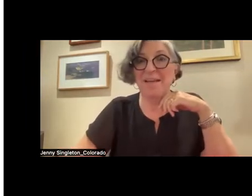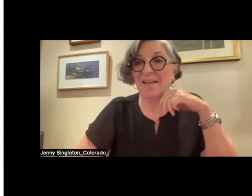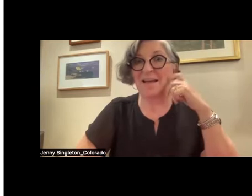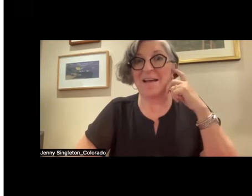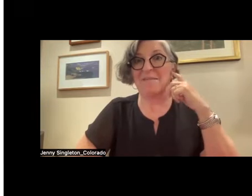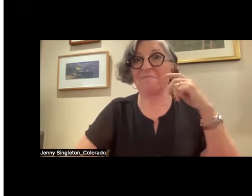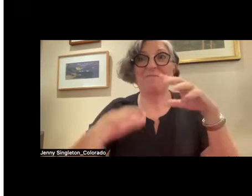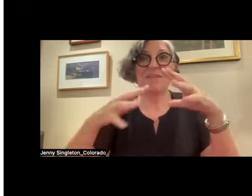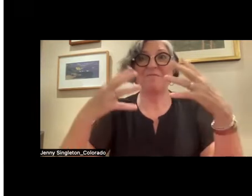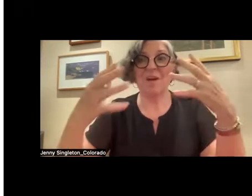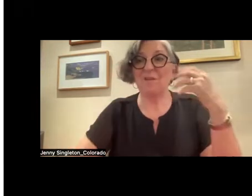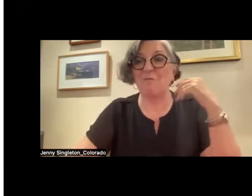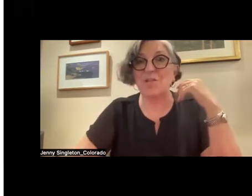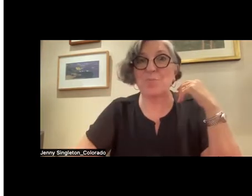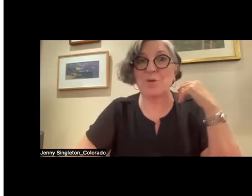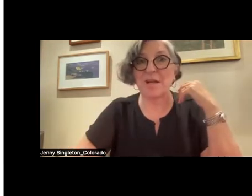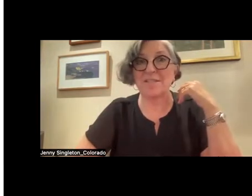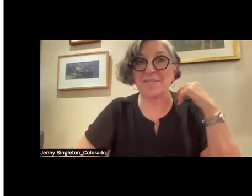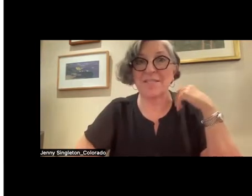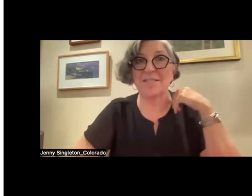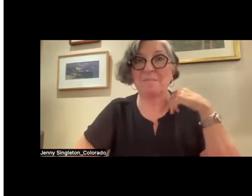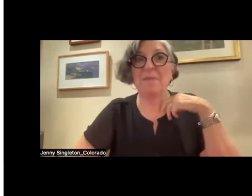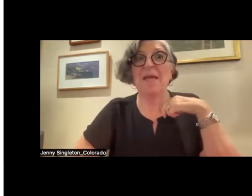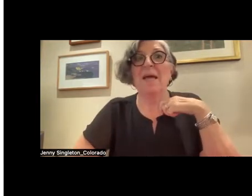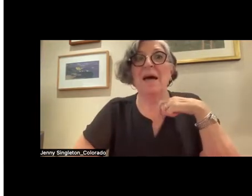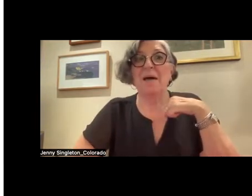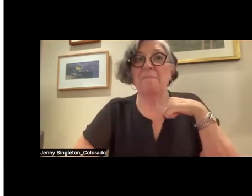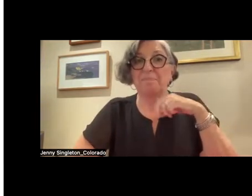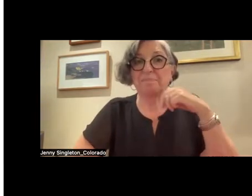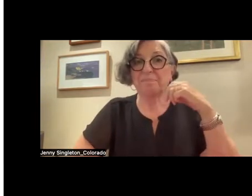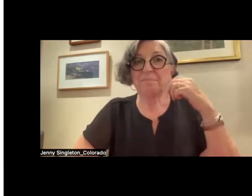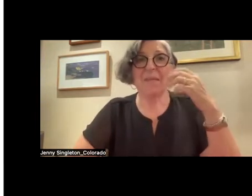are, it's a very rich, productive system.